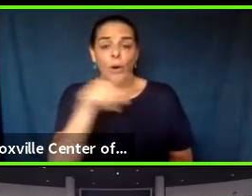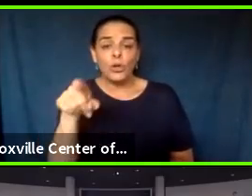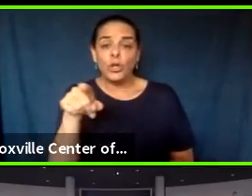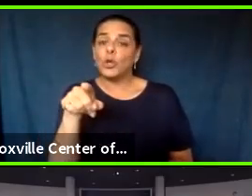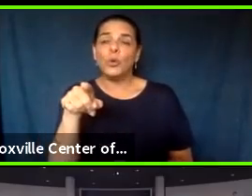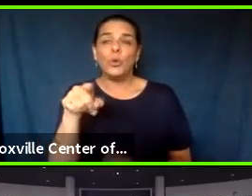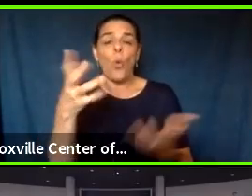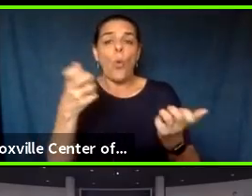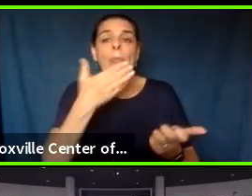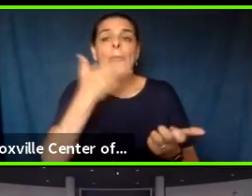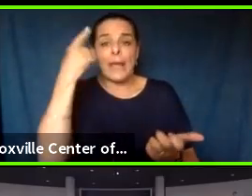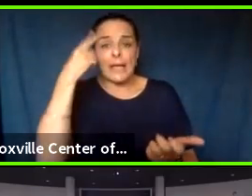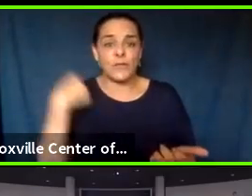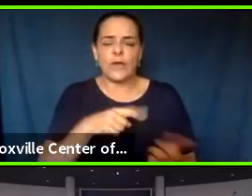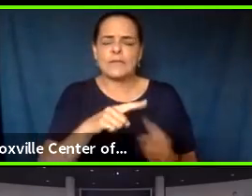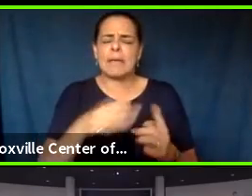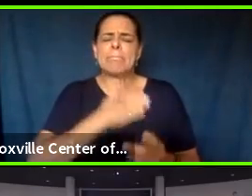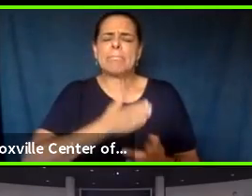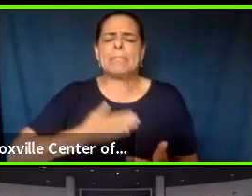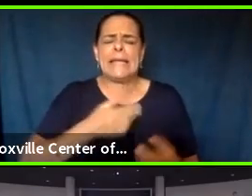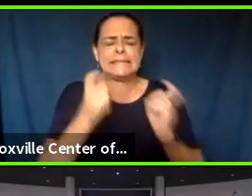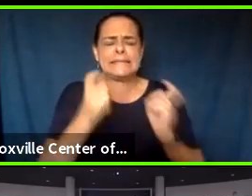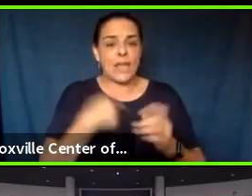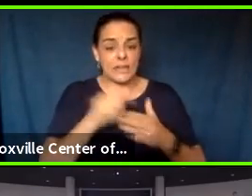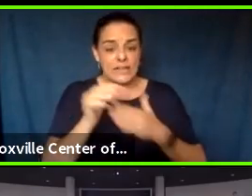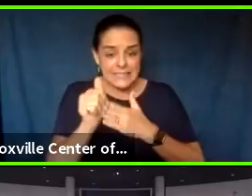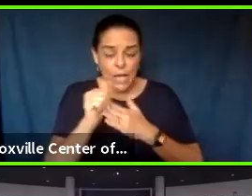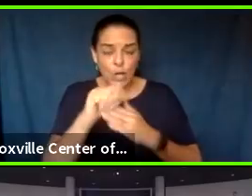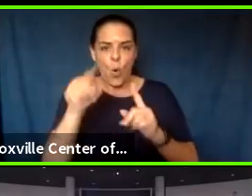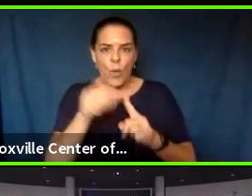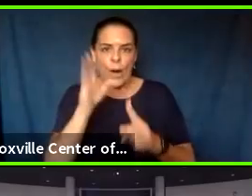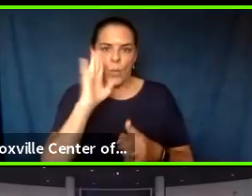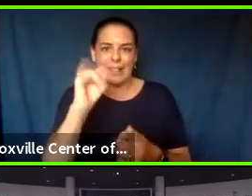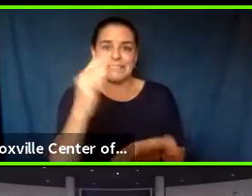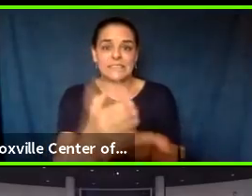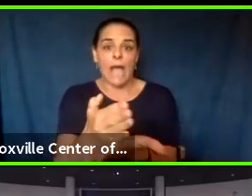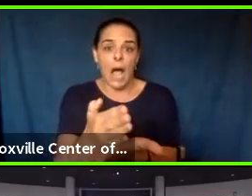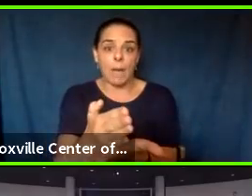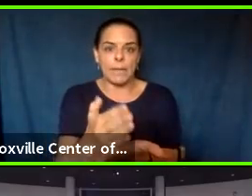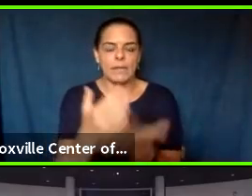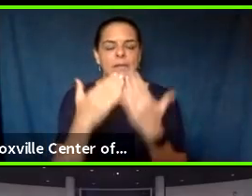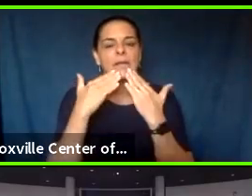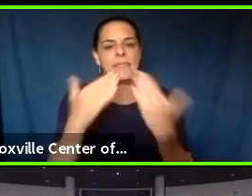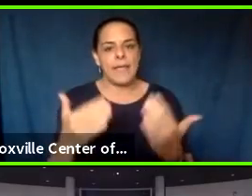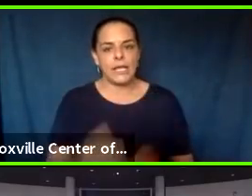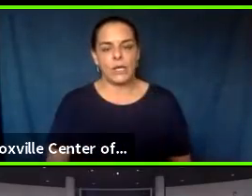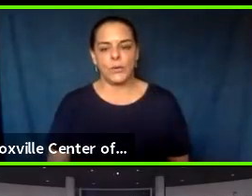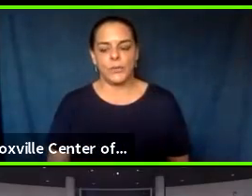best for us. Please give us guidance as to when it will stop. Thank you.